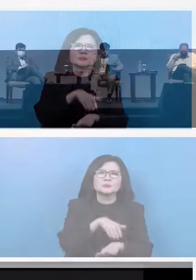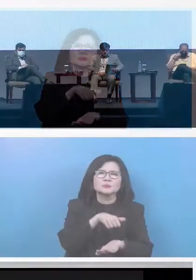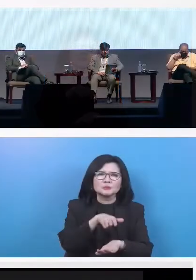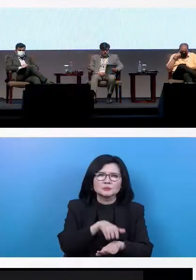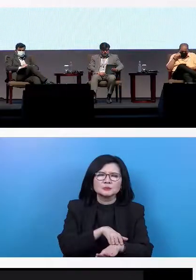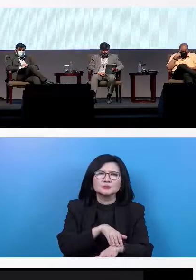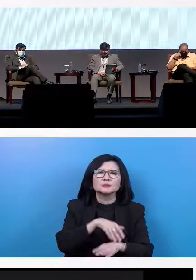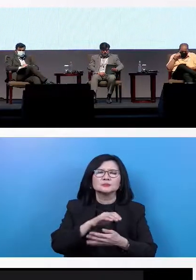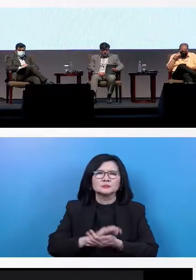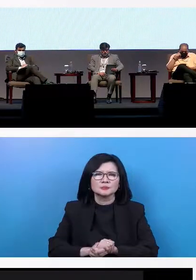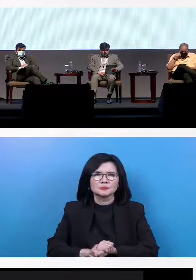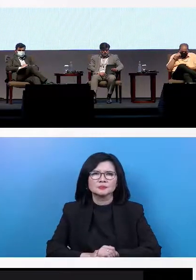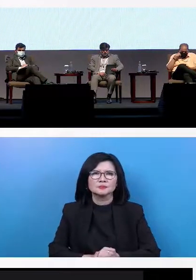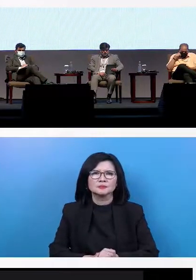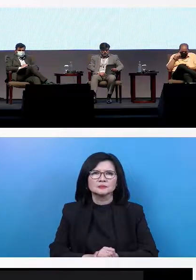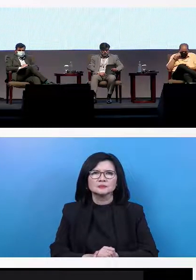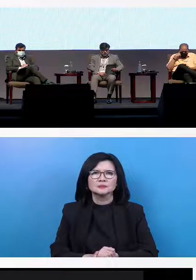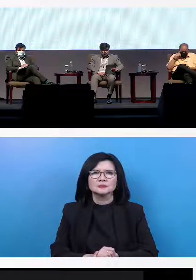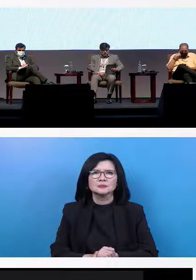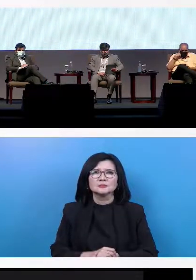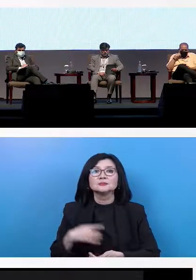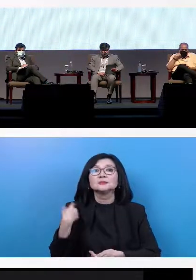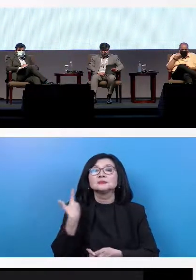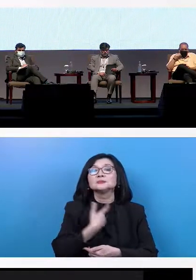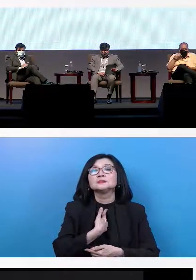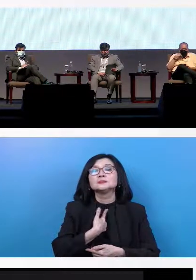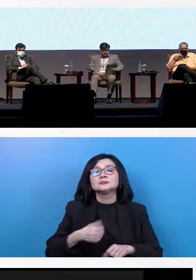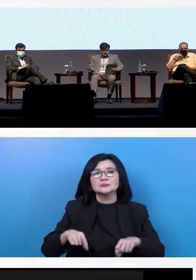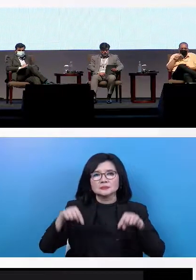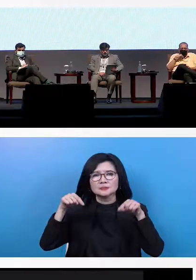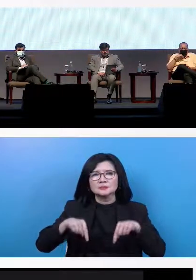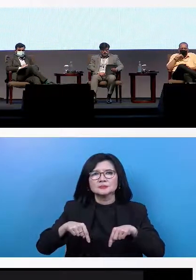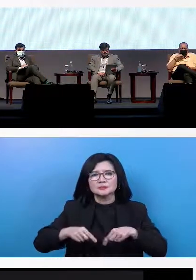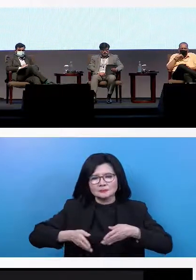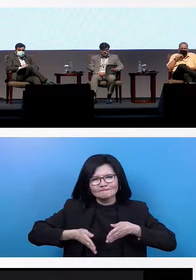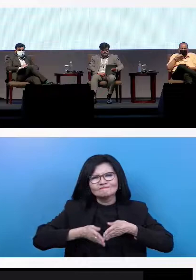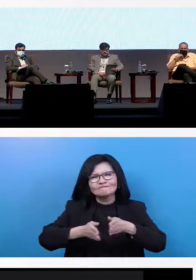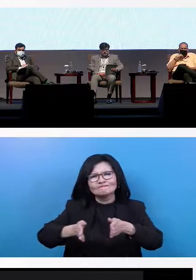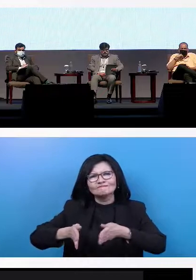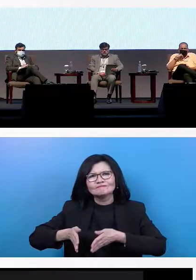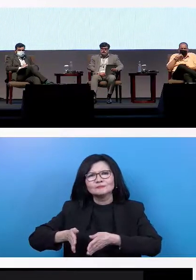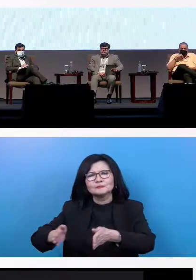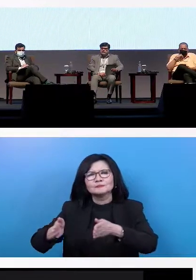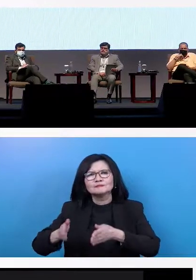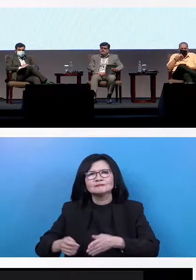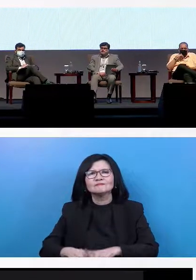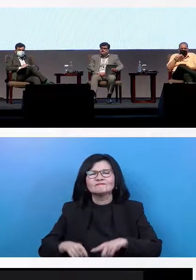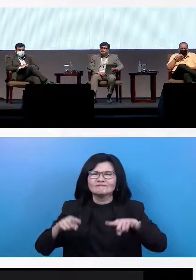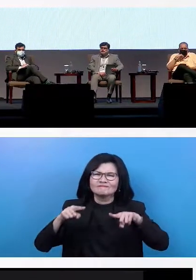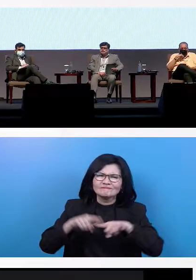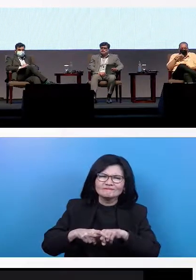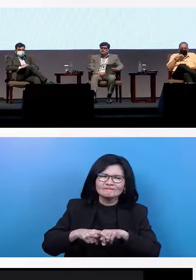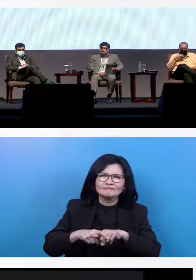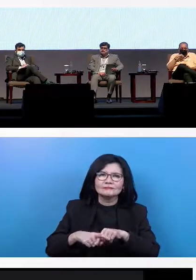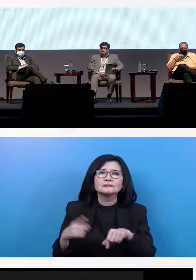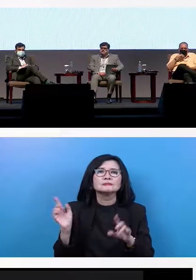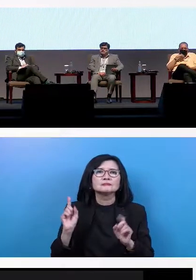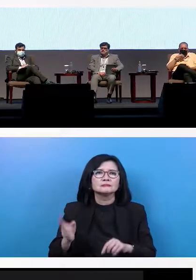go to the critical infrastructure, now we are in the shortage of